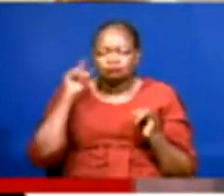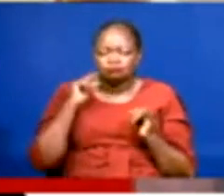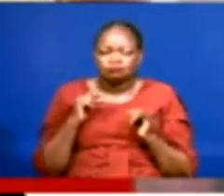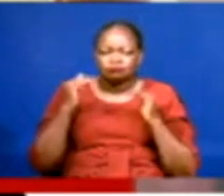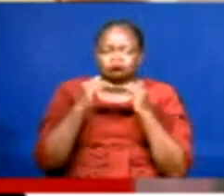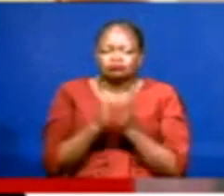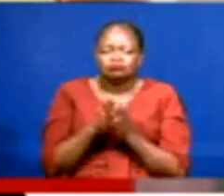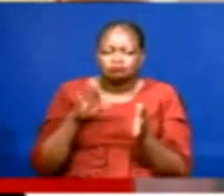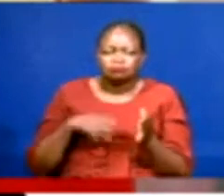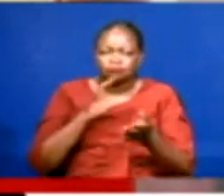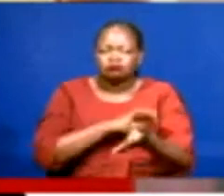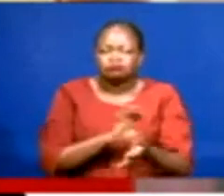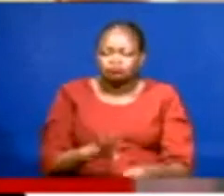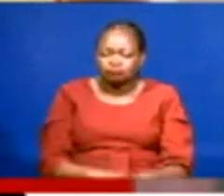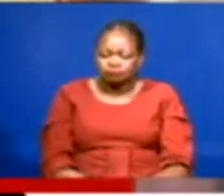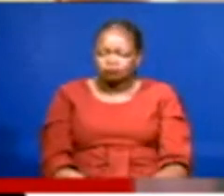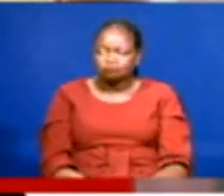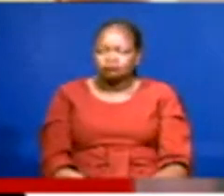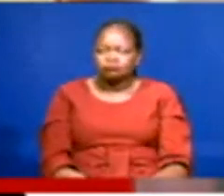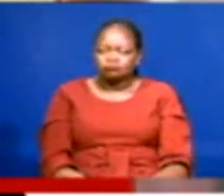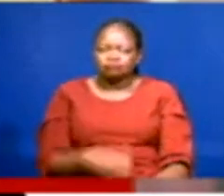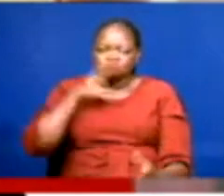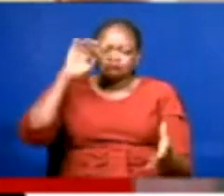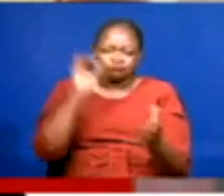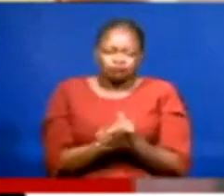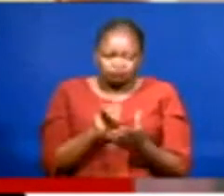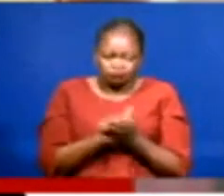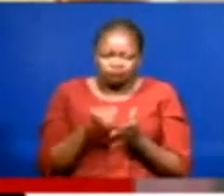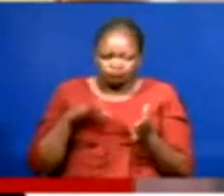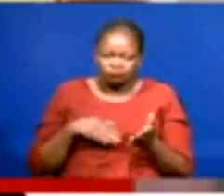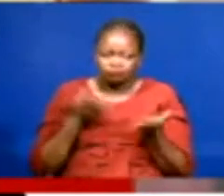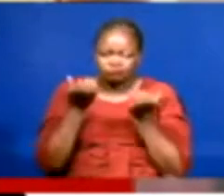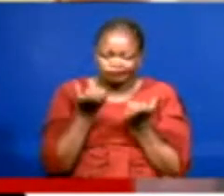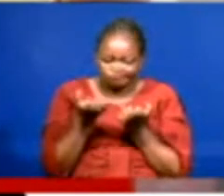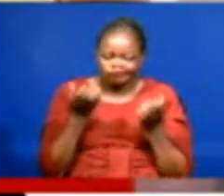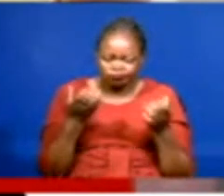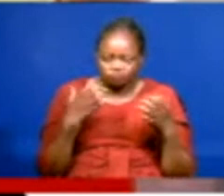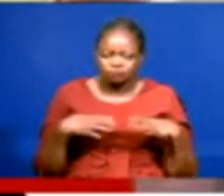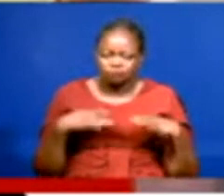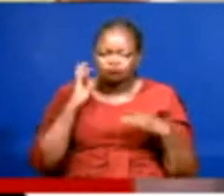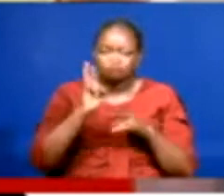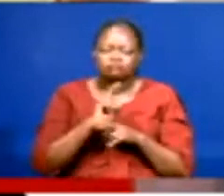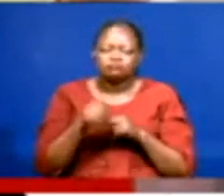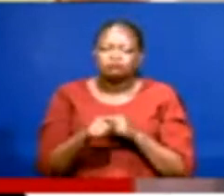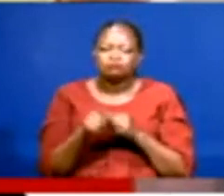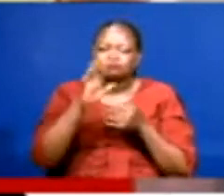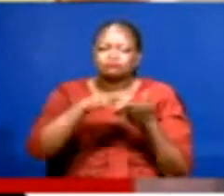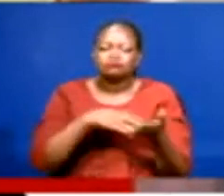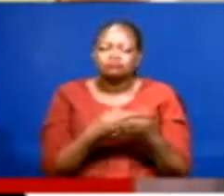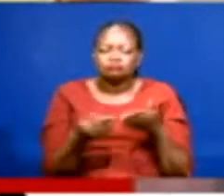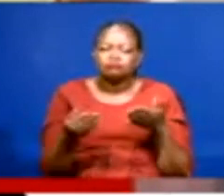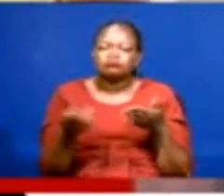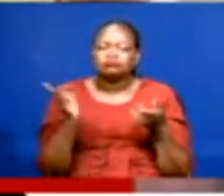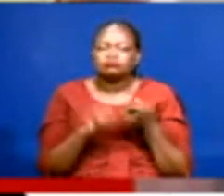women empowerment. I believe that women entrepreneurs will utilize these existing structures